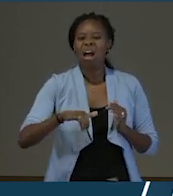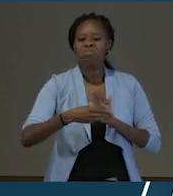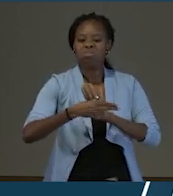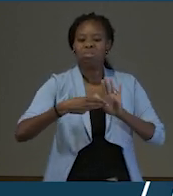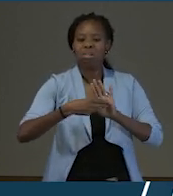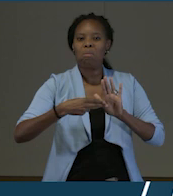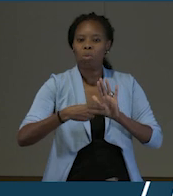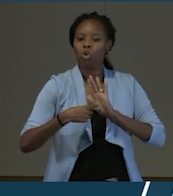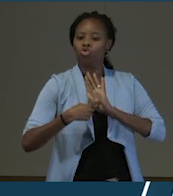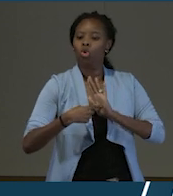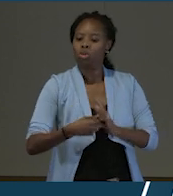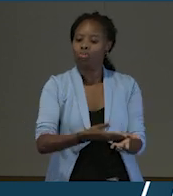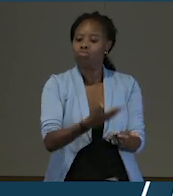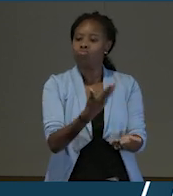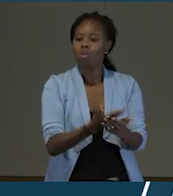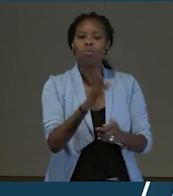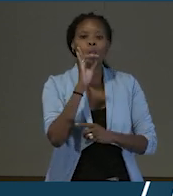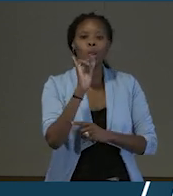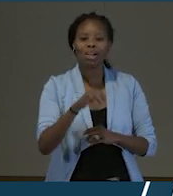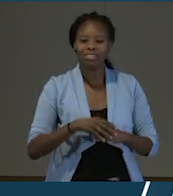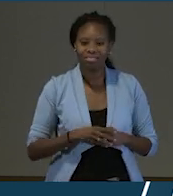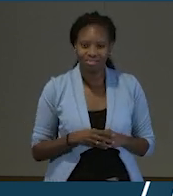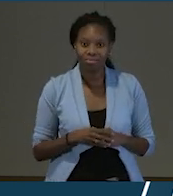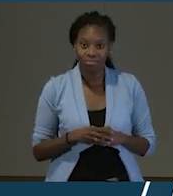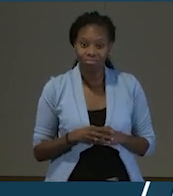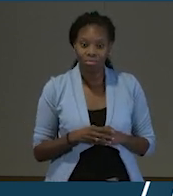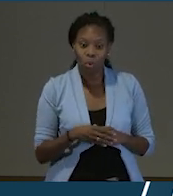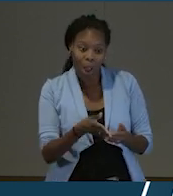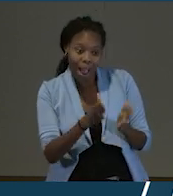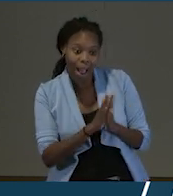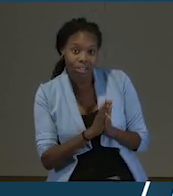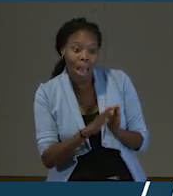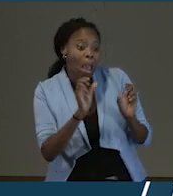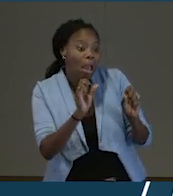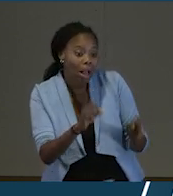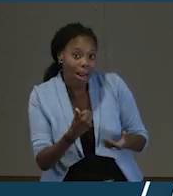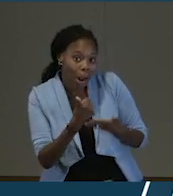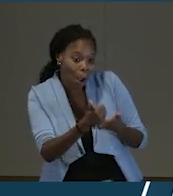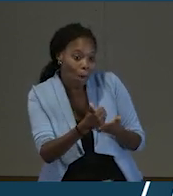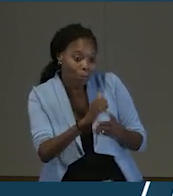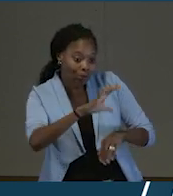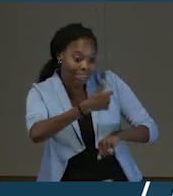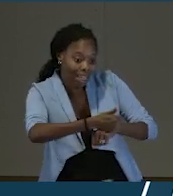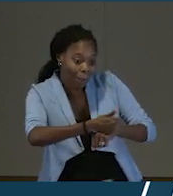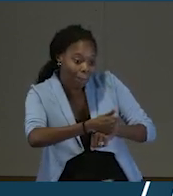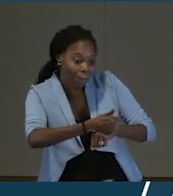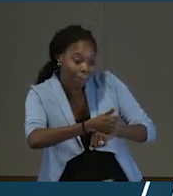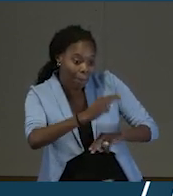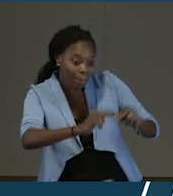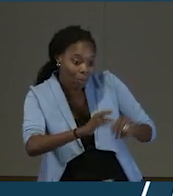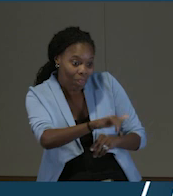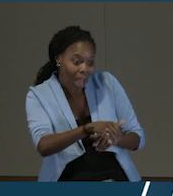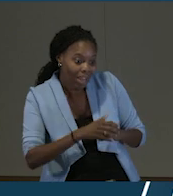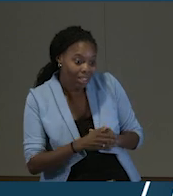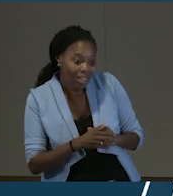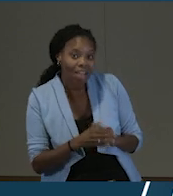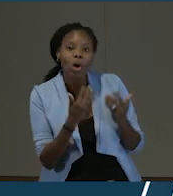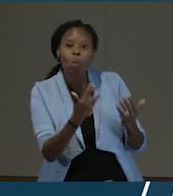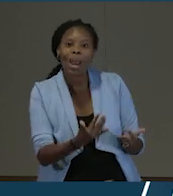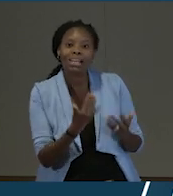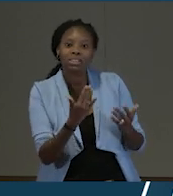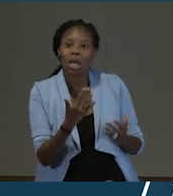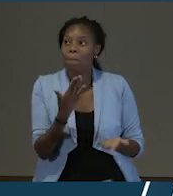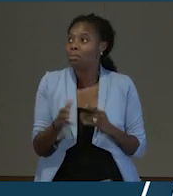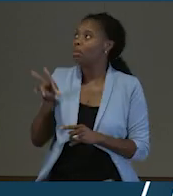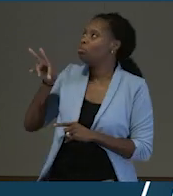Show them what that looks like. Can I help you build that? Rather than jumping right in. And they may tell you no. And